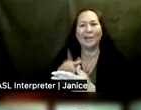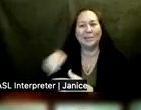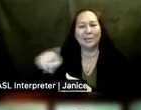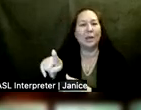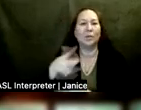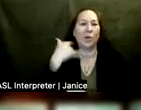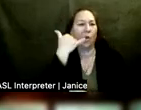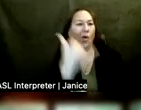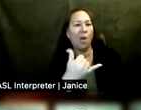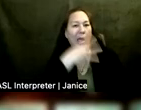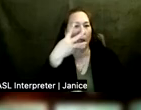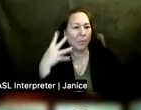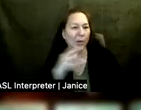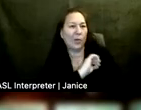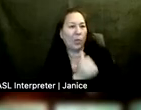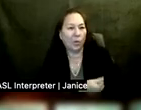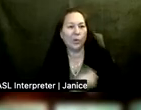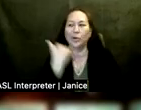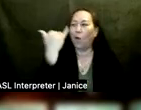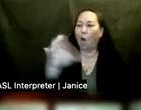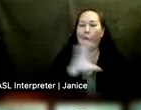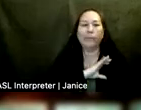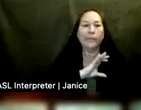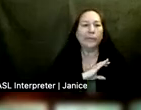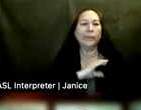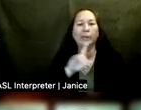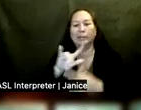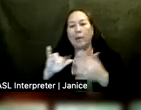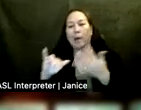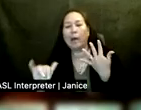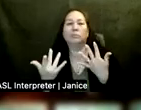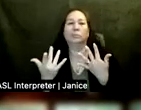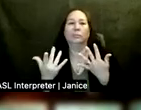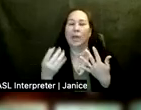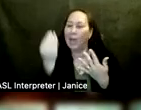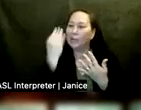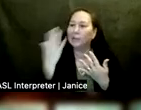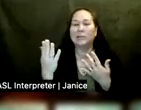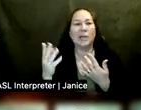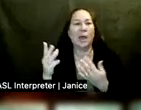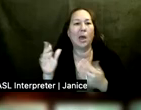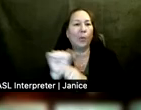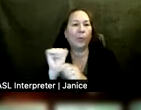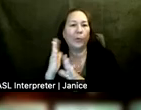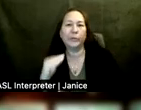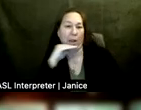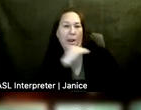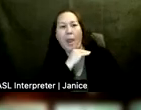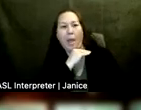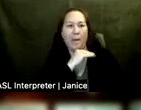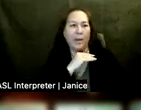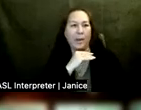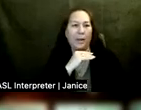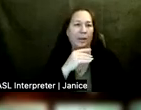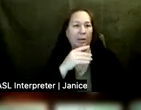to do other things, to tell workers to lie to the Department of Labor, do things that are